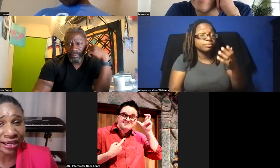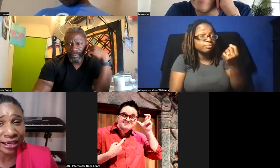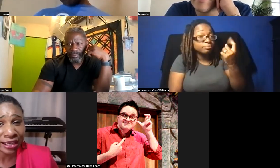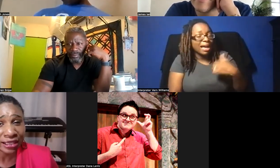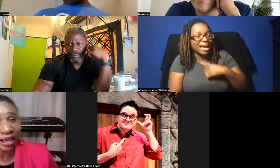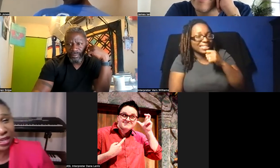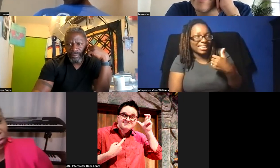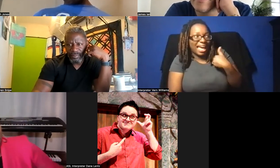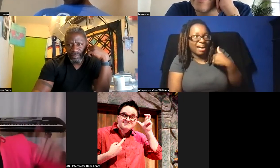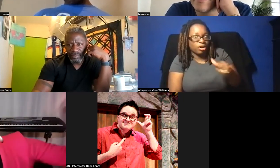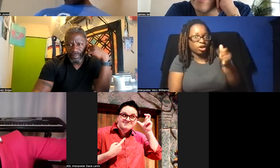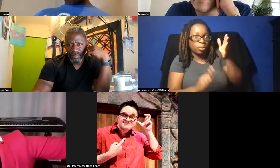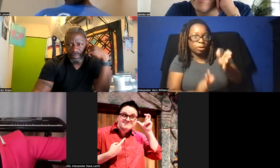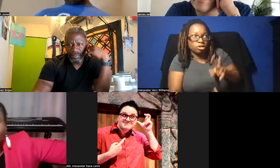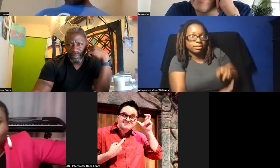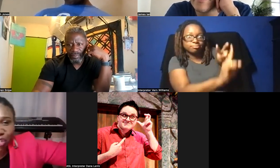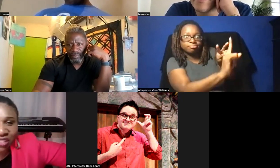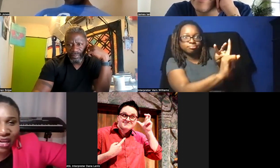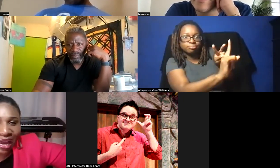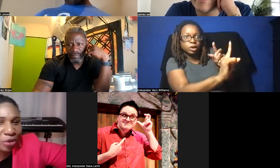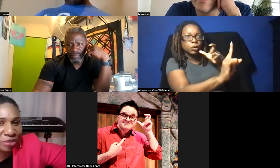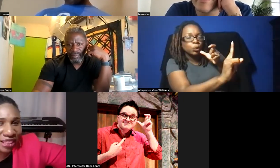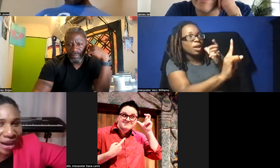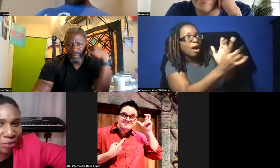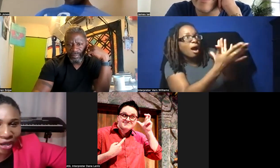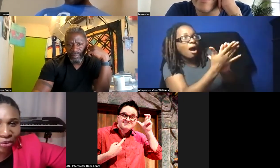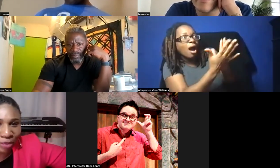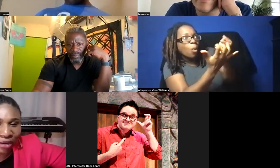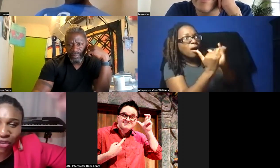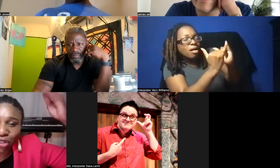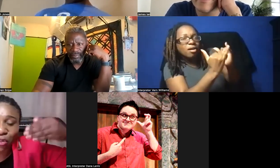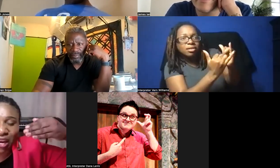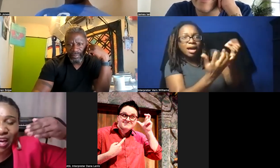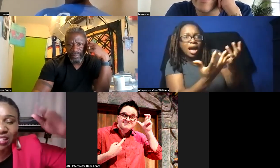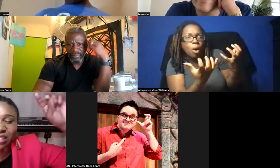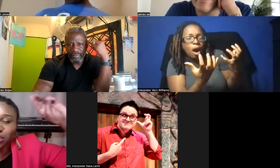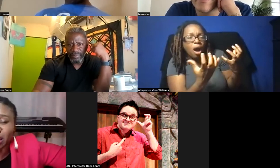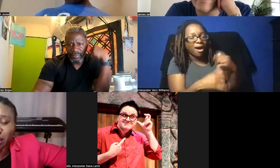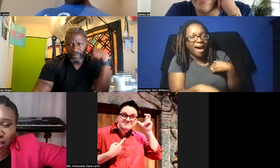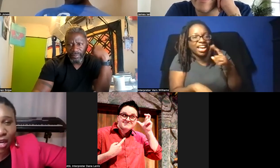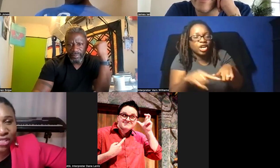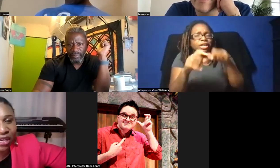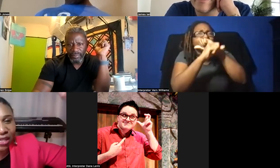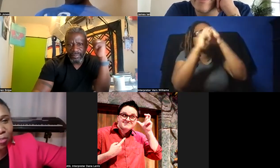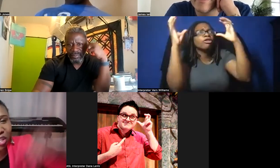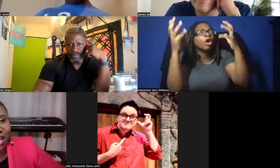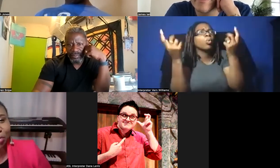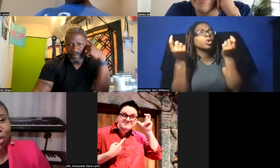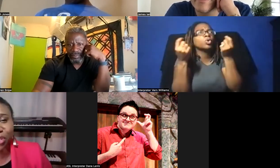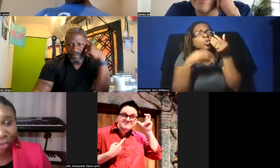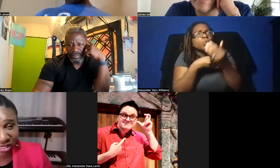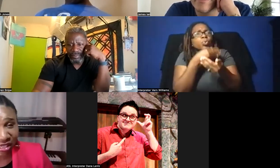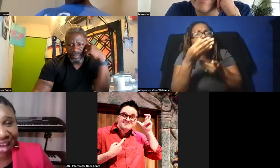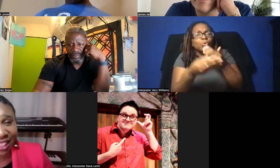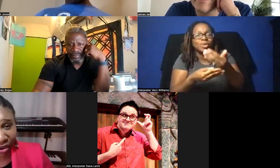at. There was nobody on my vision board to say, I want to be that when I grow up. I couldn't close my eyes and think of the steps to being that because